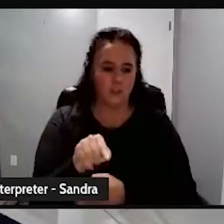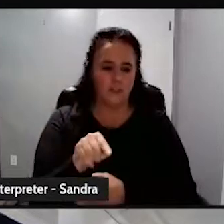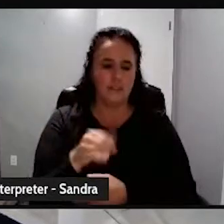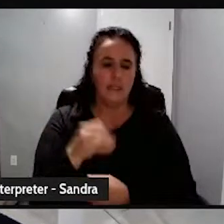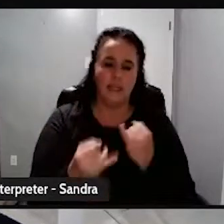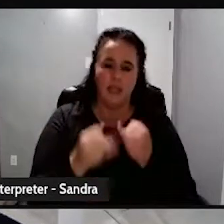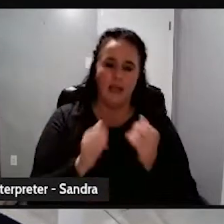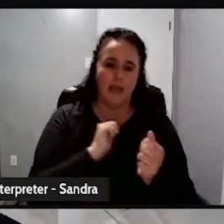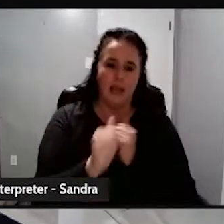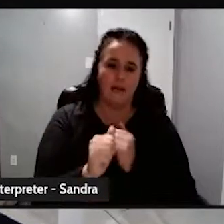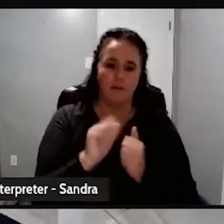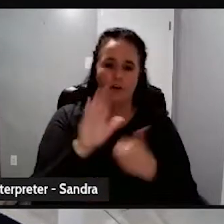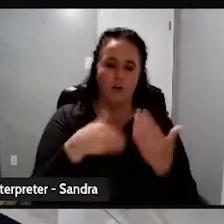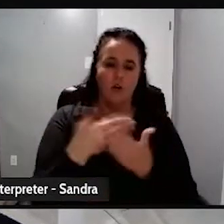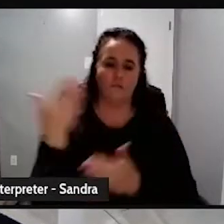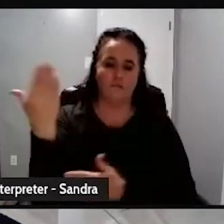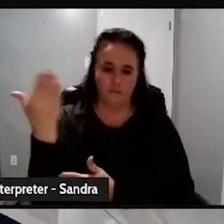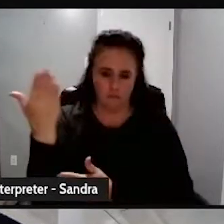after everyone has spoken.